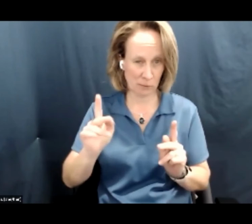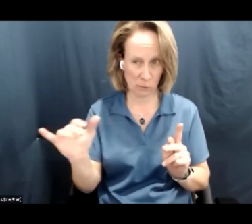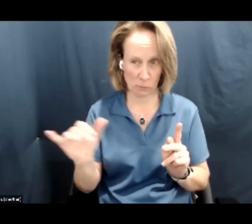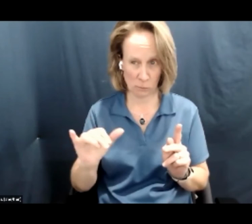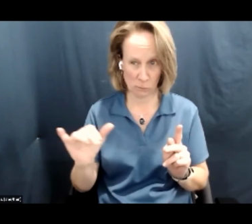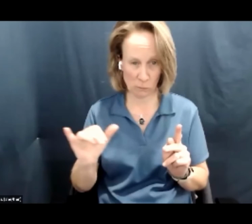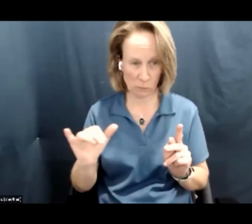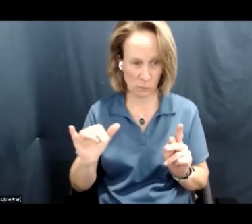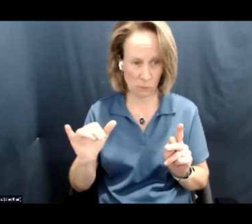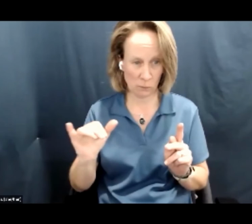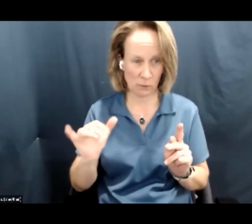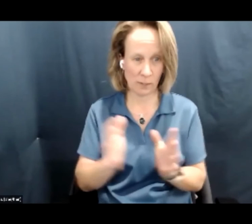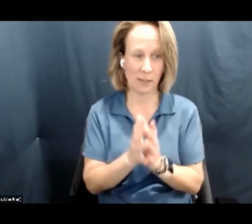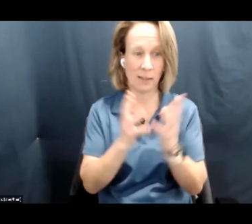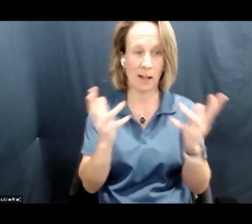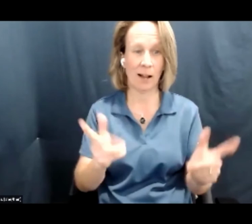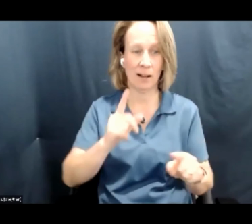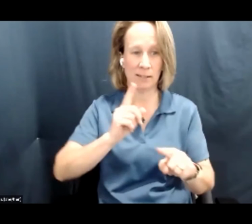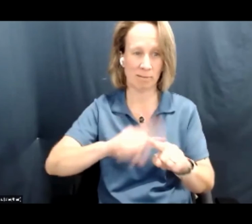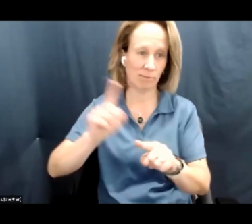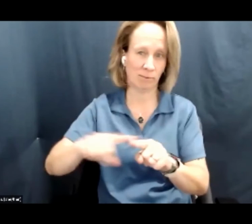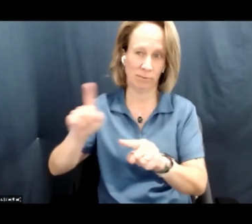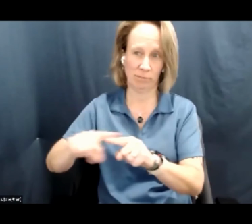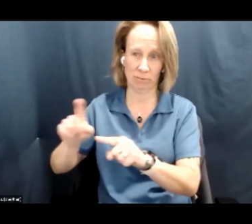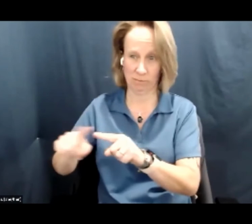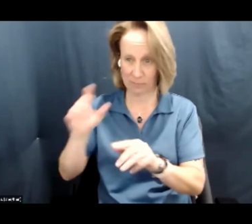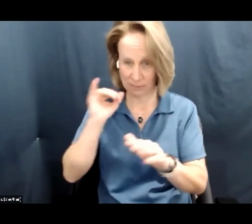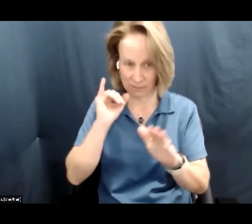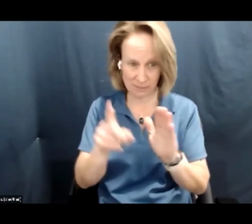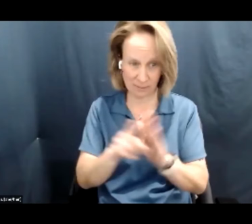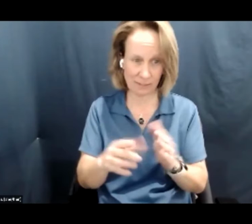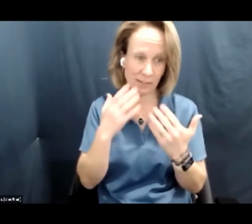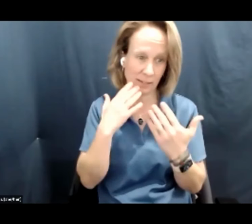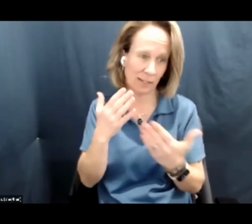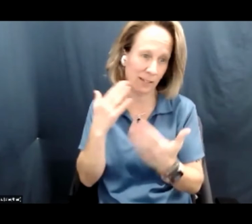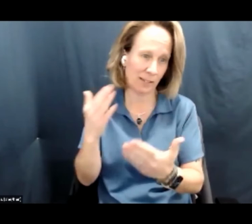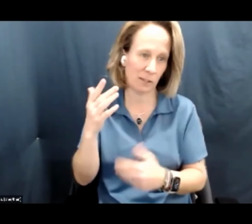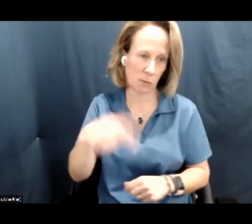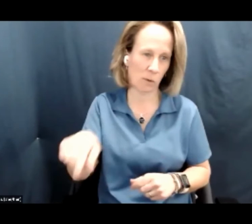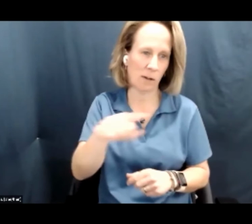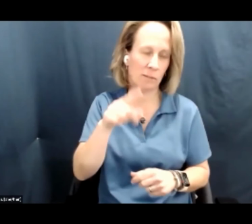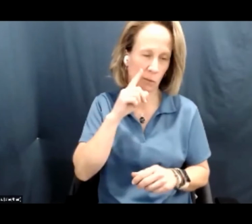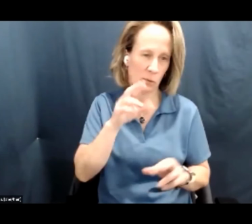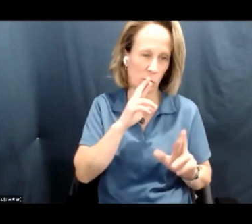Yeah, lots of different identities today. So thank you all for responding to this.